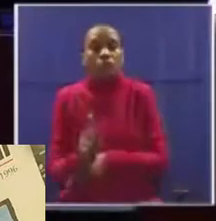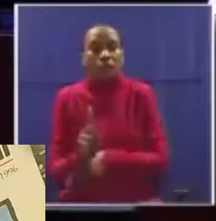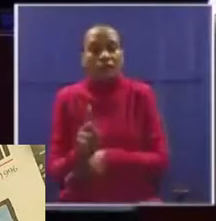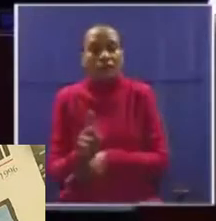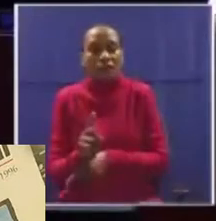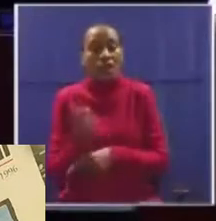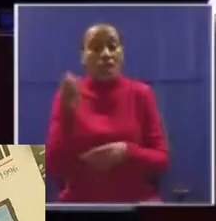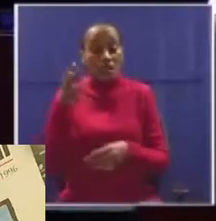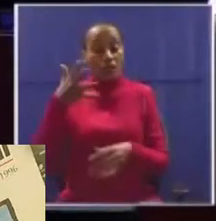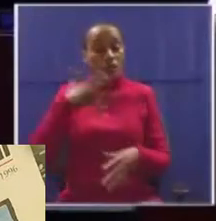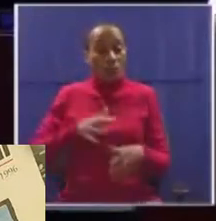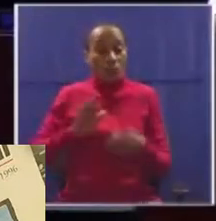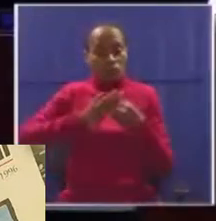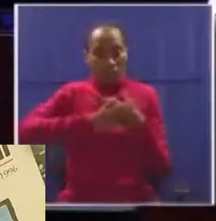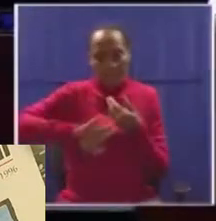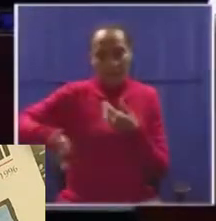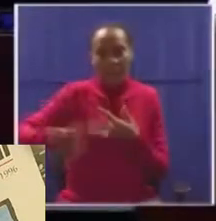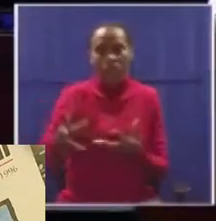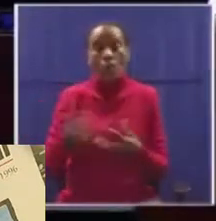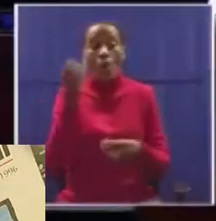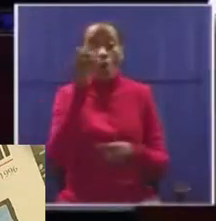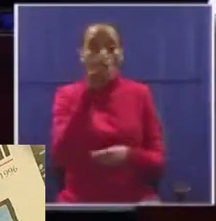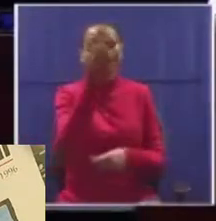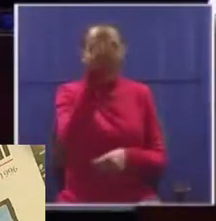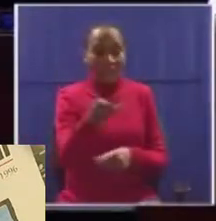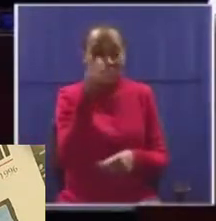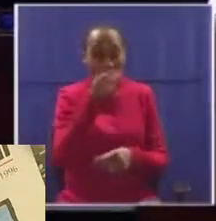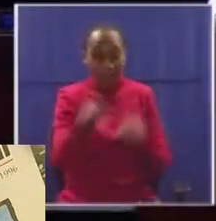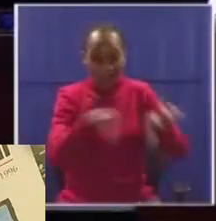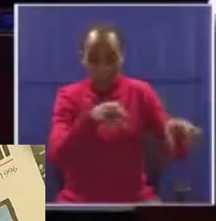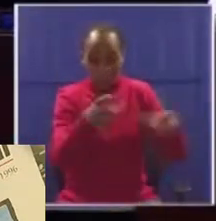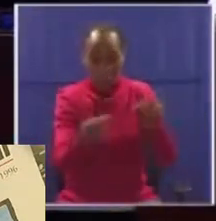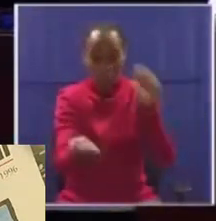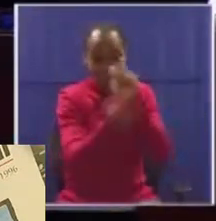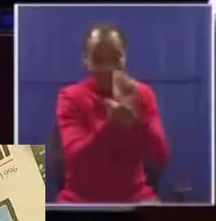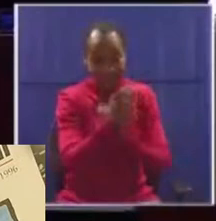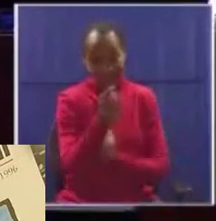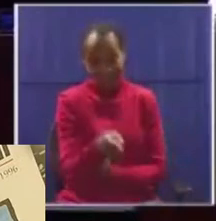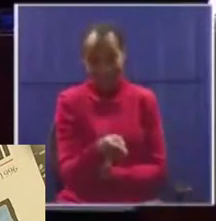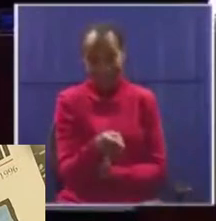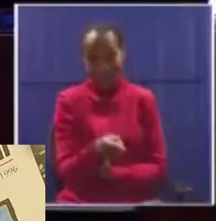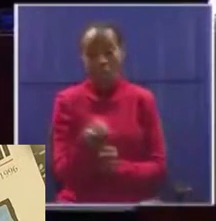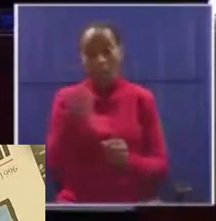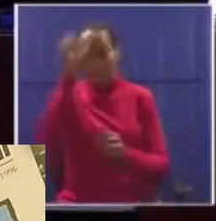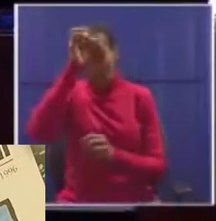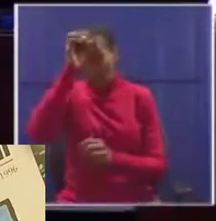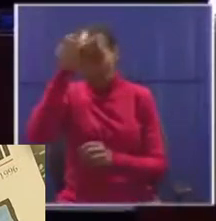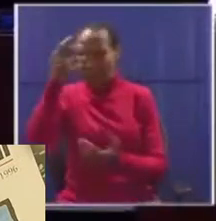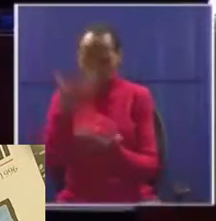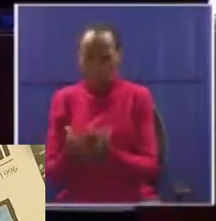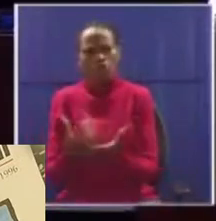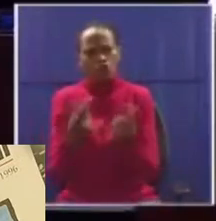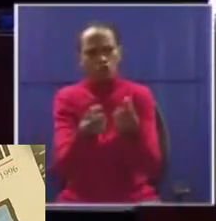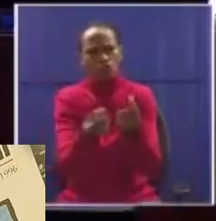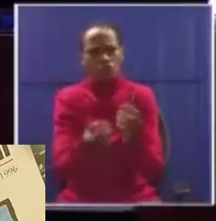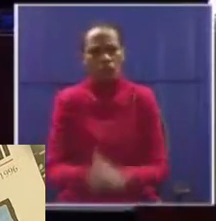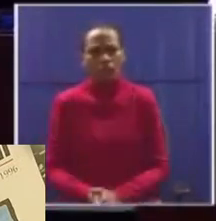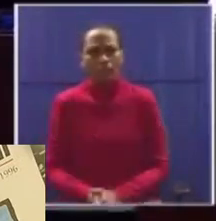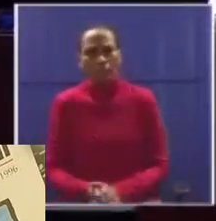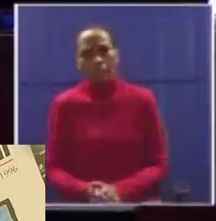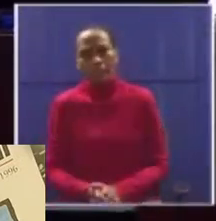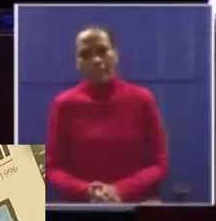in the prevention and arresting criminal activity by our law enforcement agencies